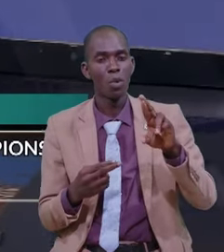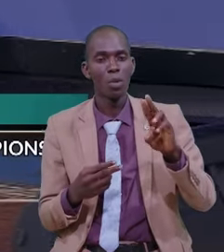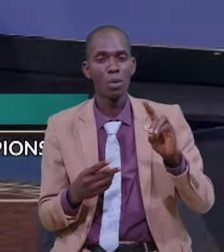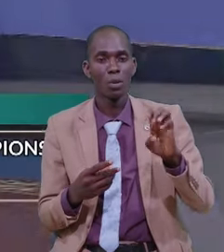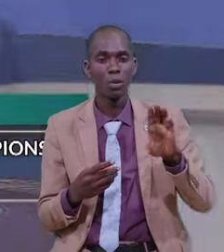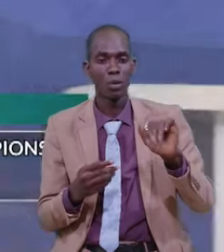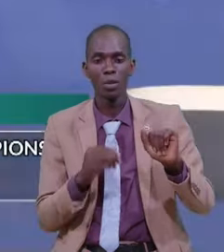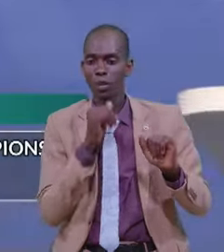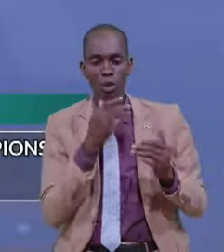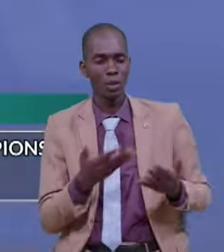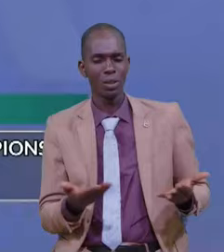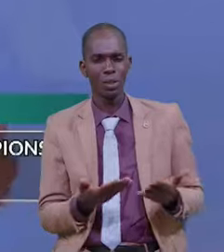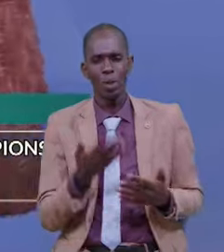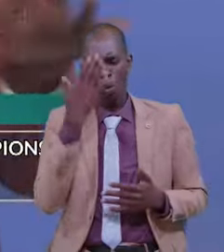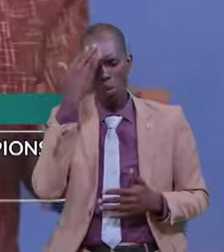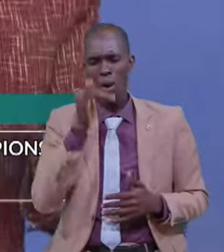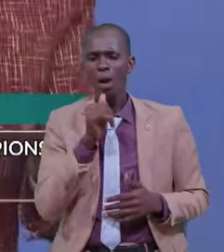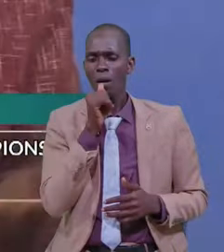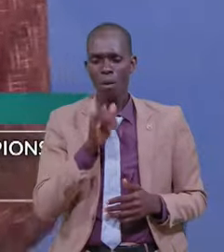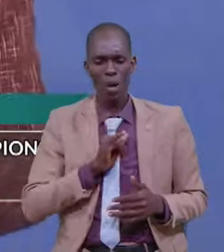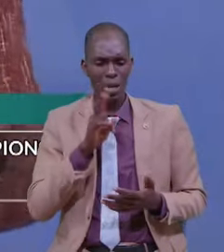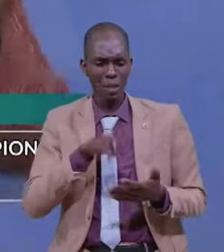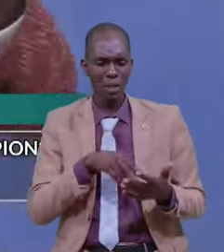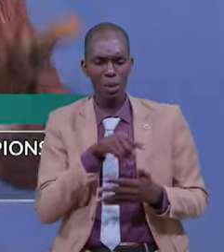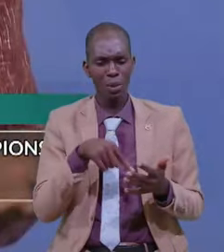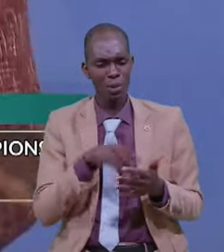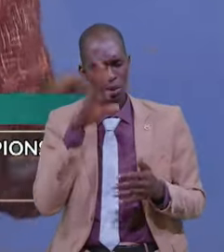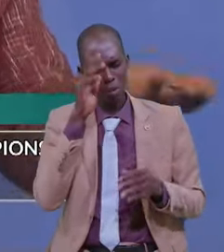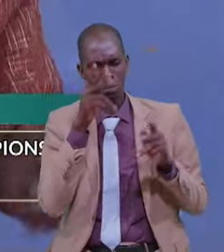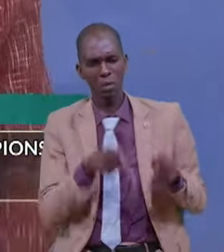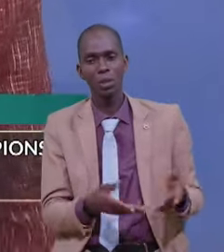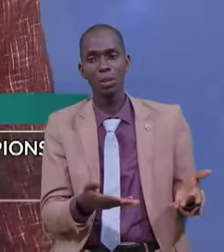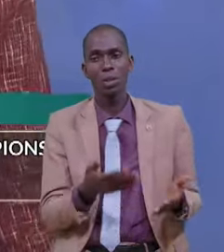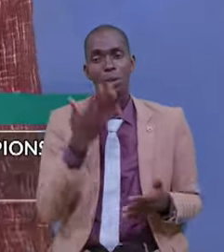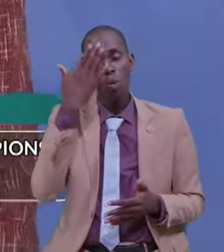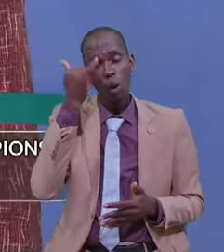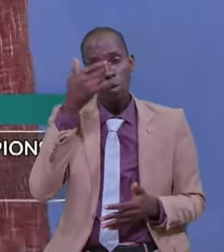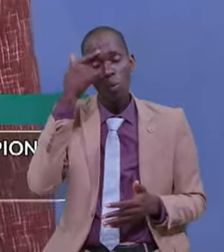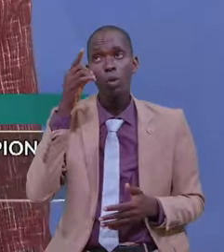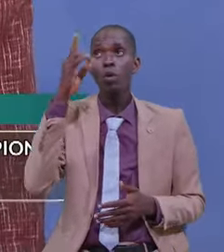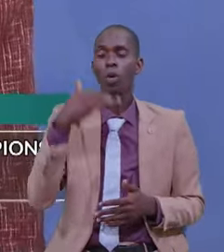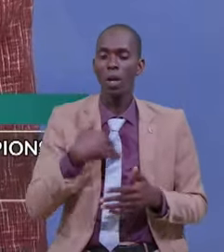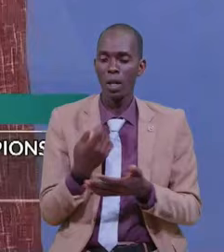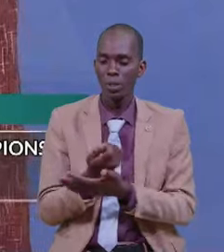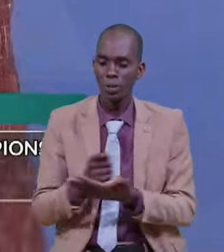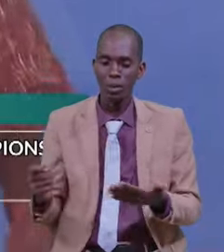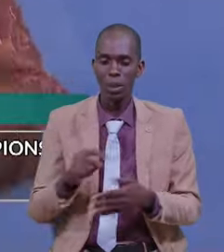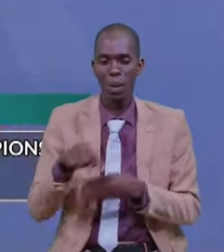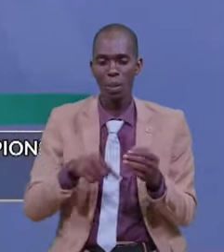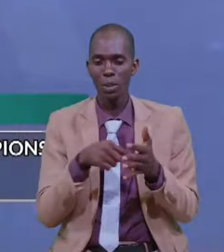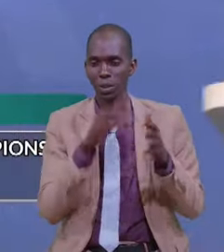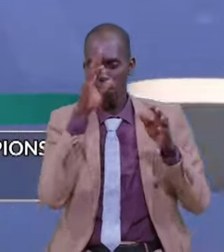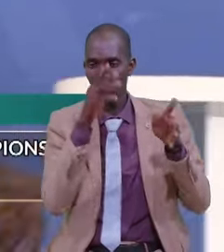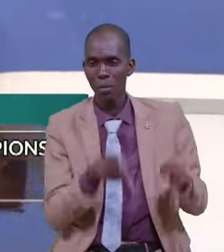am I reading about him? Number one, because God has written about him in his book.